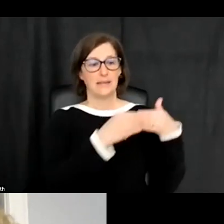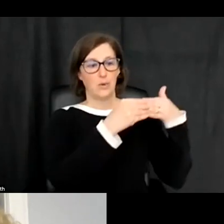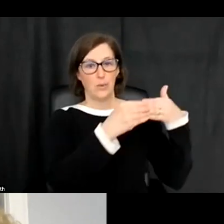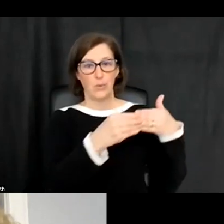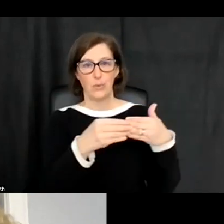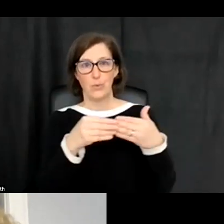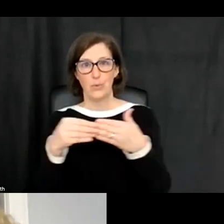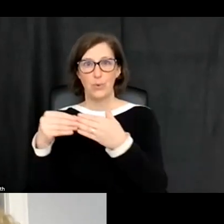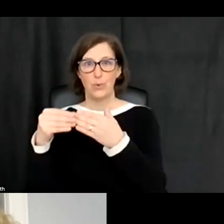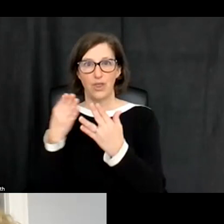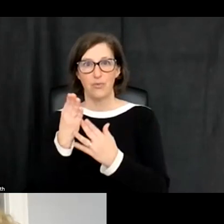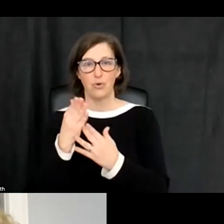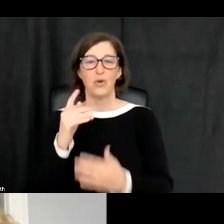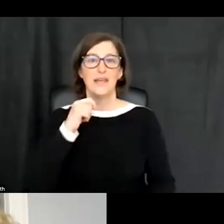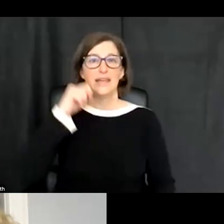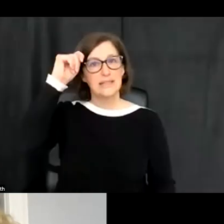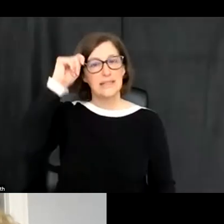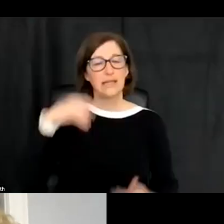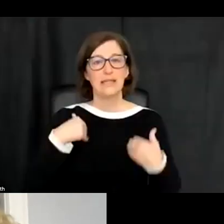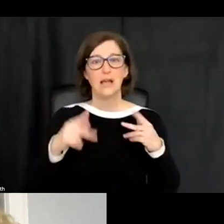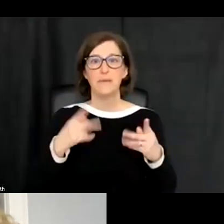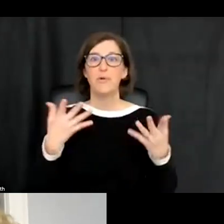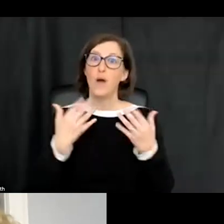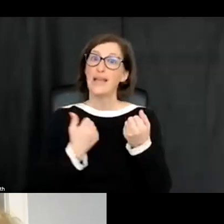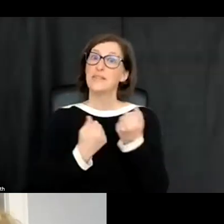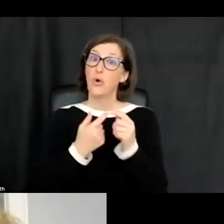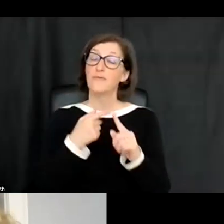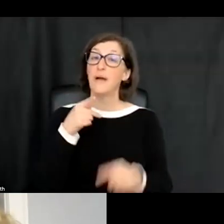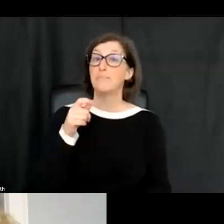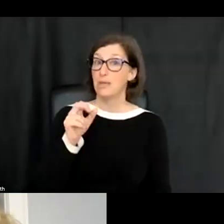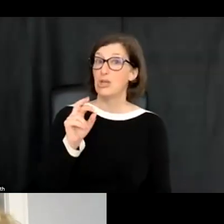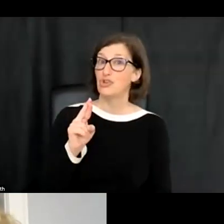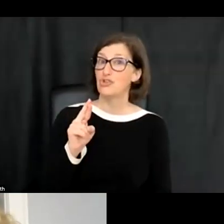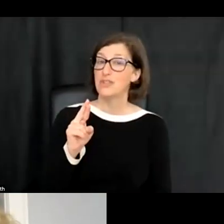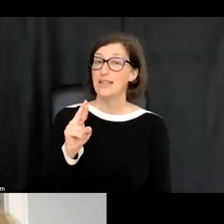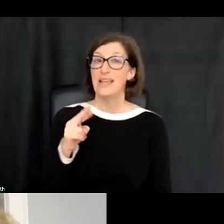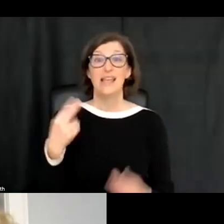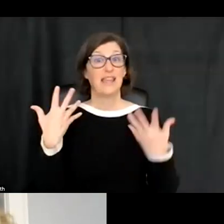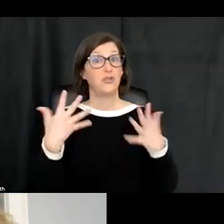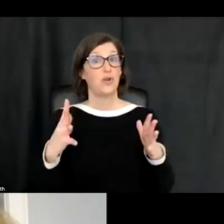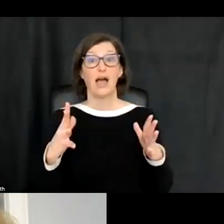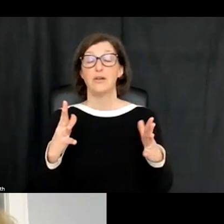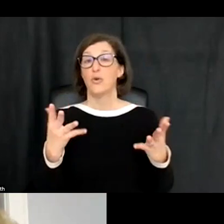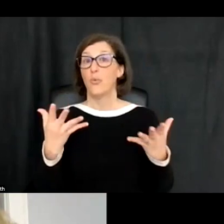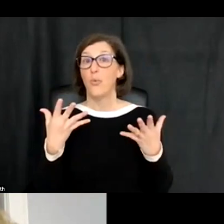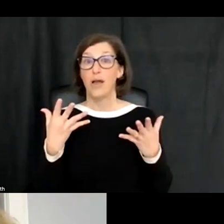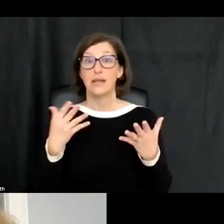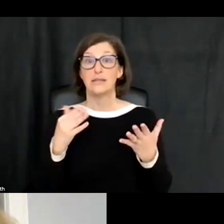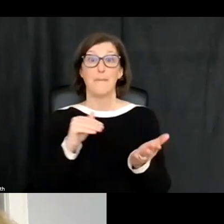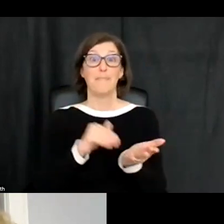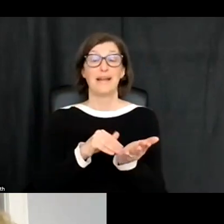that adolescents, young people want support from their peers. They do not want a medicalized mental health